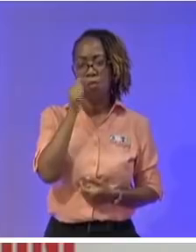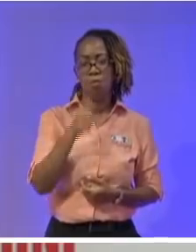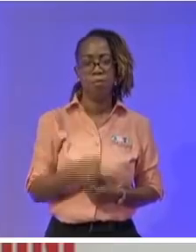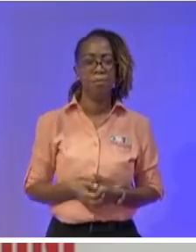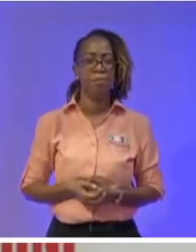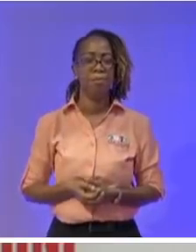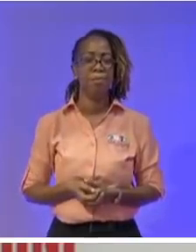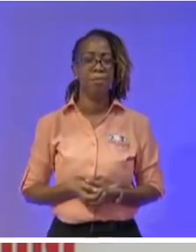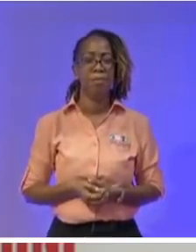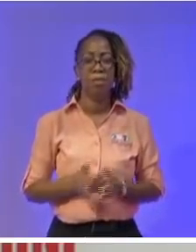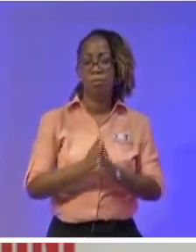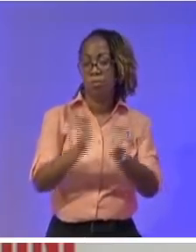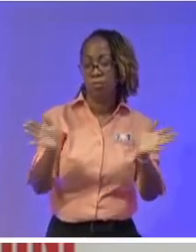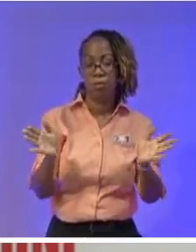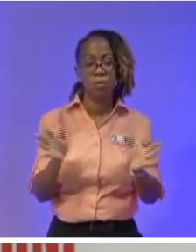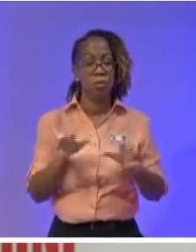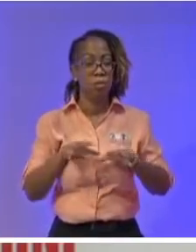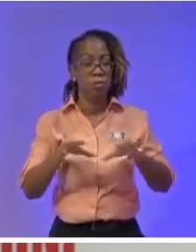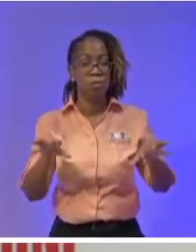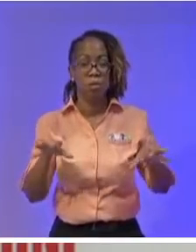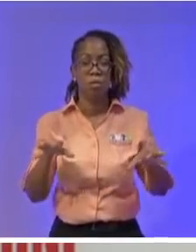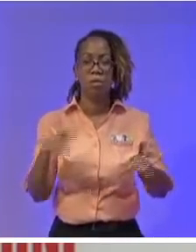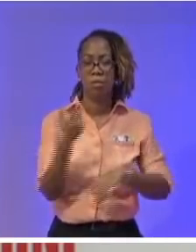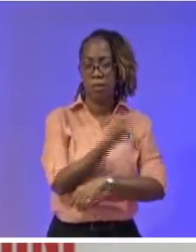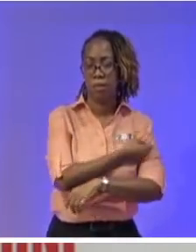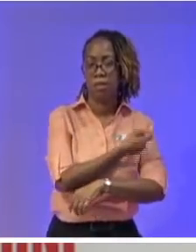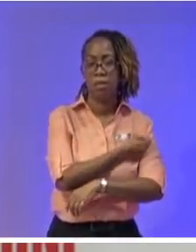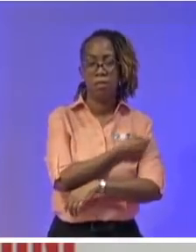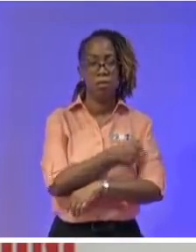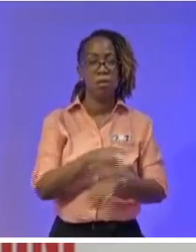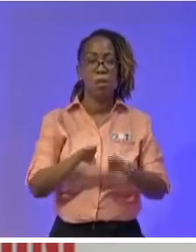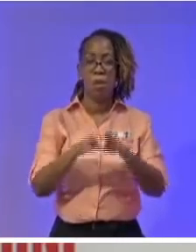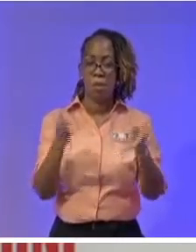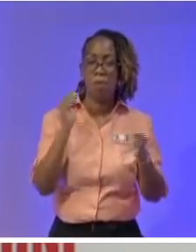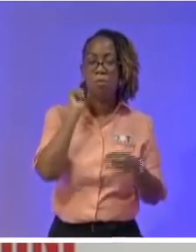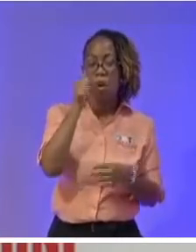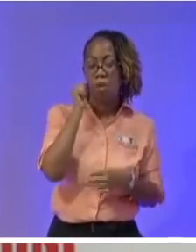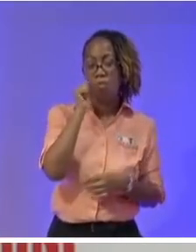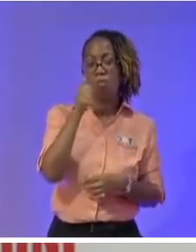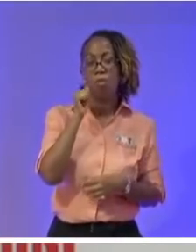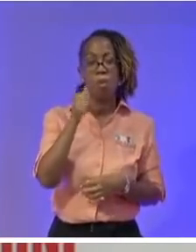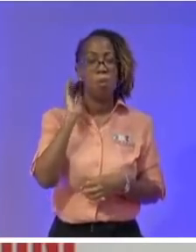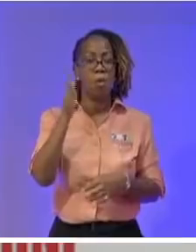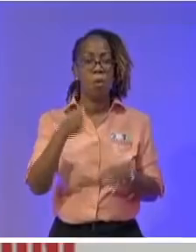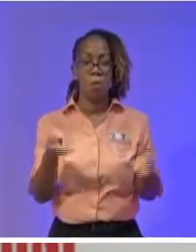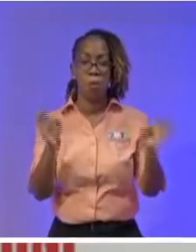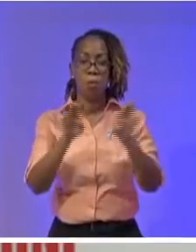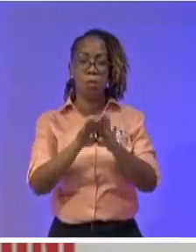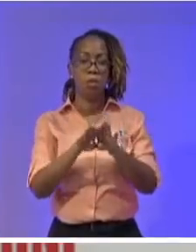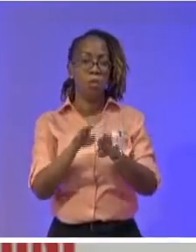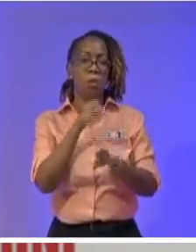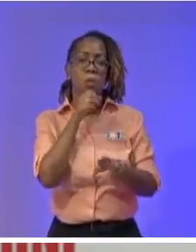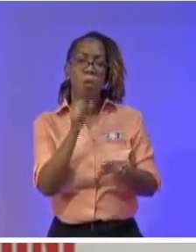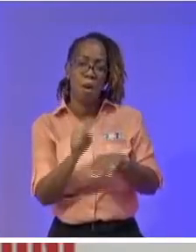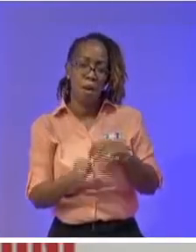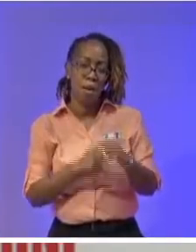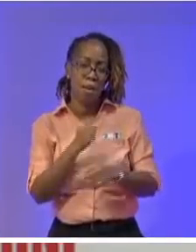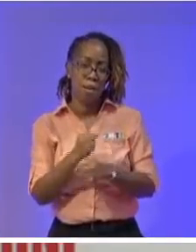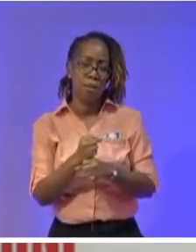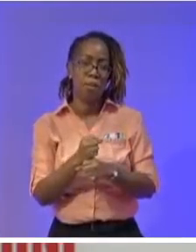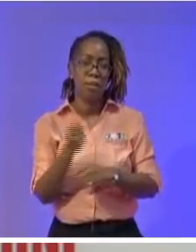tomorrow, but they will be closed on Old Year's Day and New Year's Day, and we restart on Monday the 3rd of